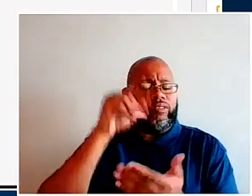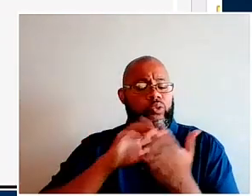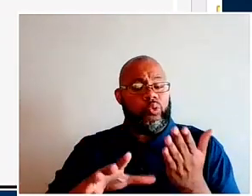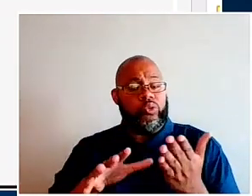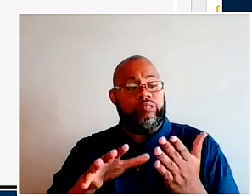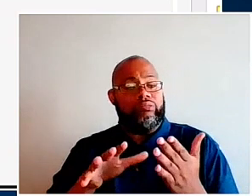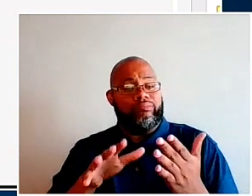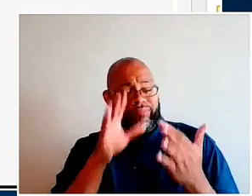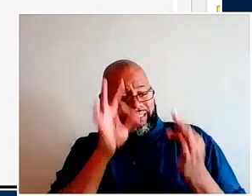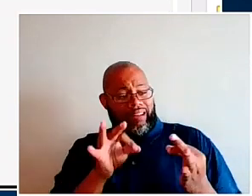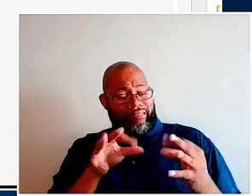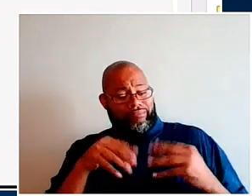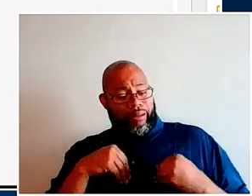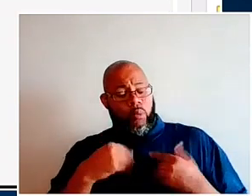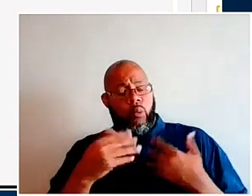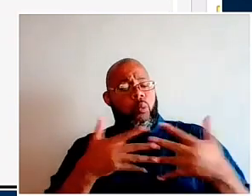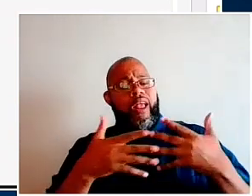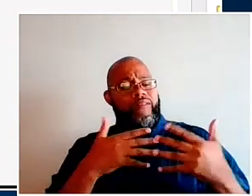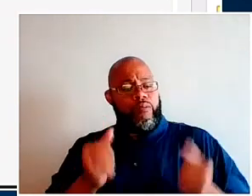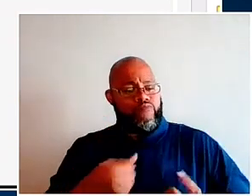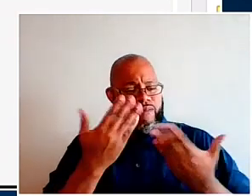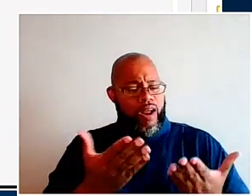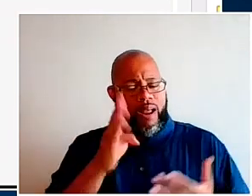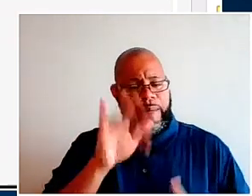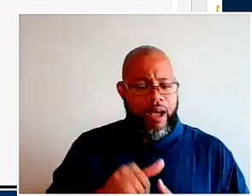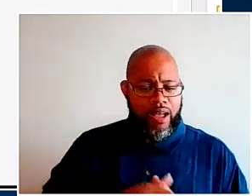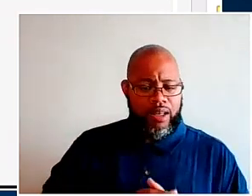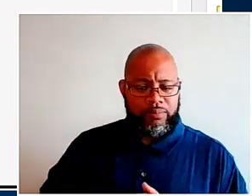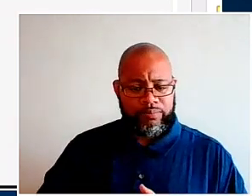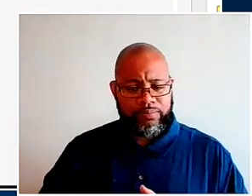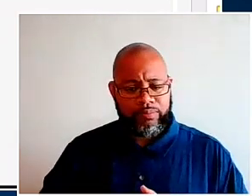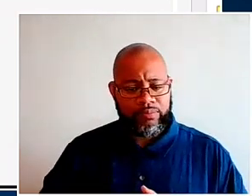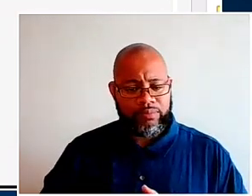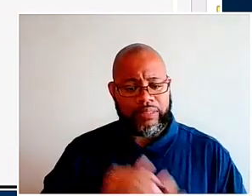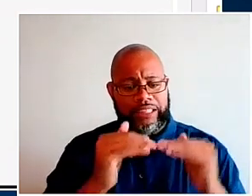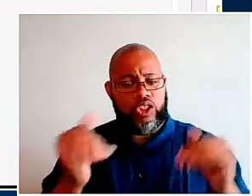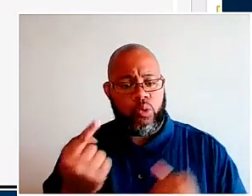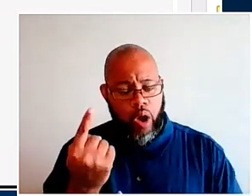for whatever is being provided by the tier one